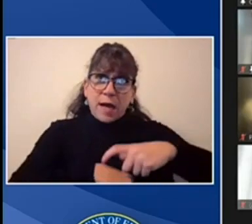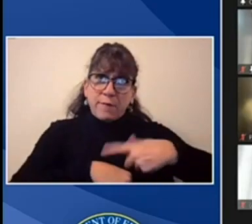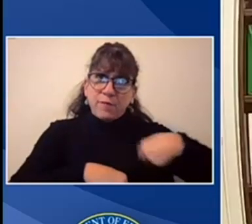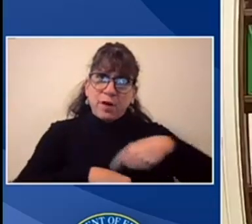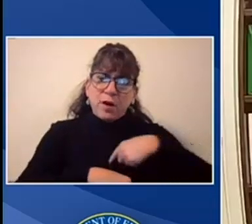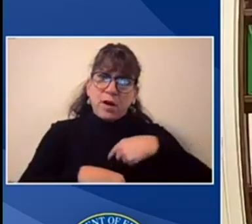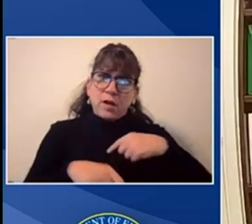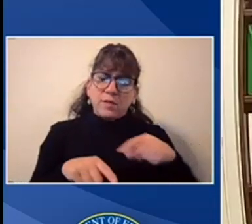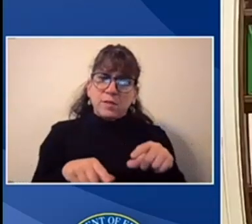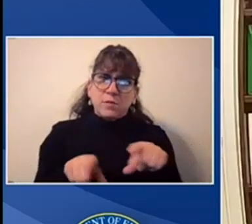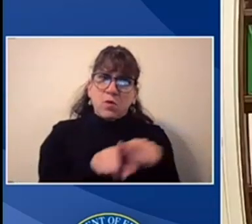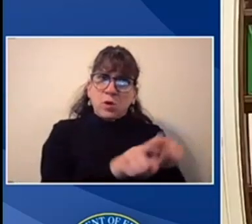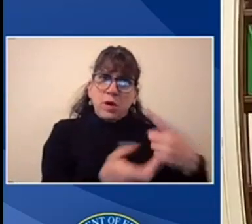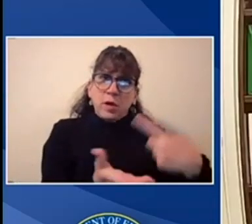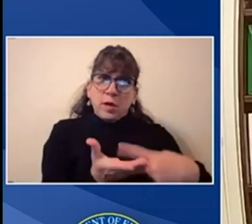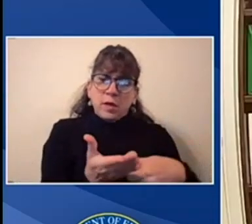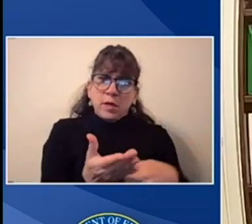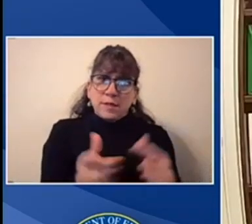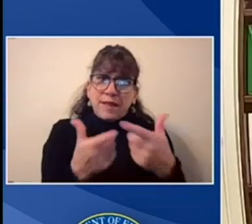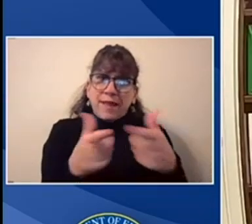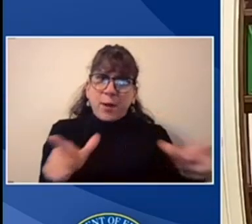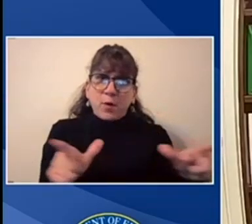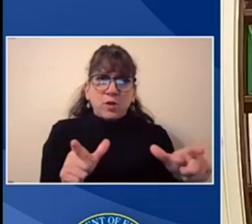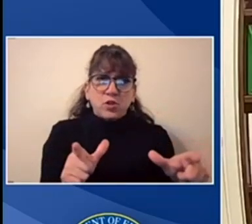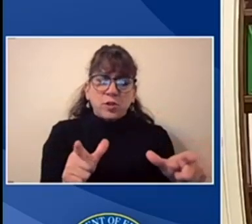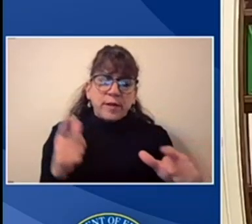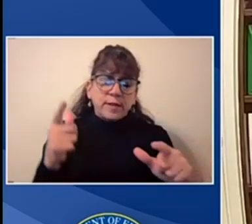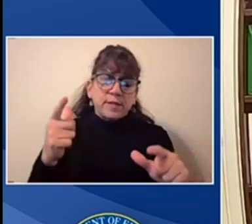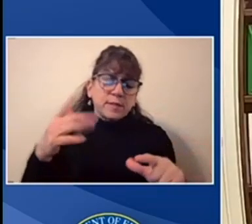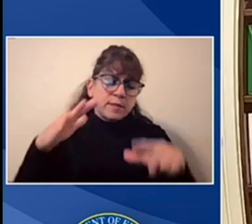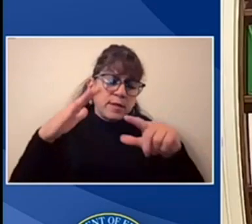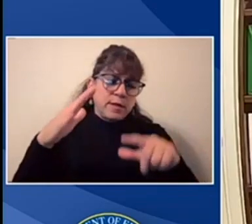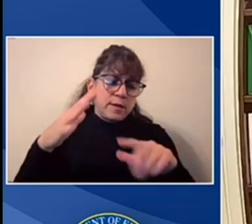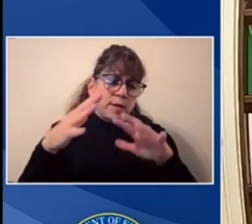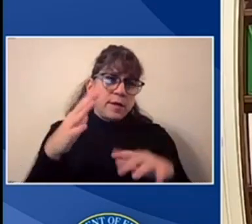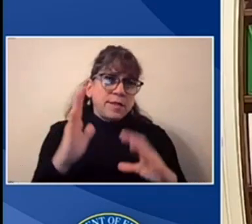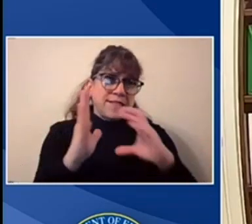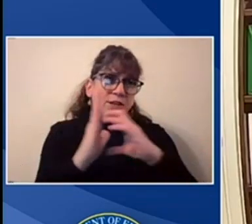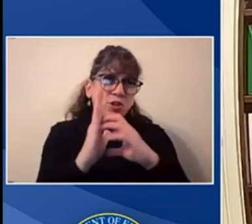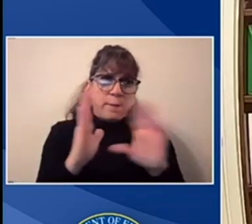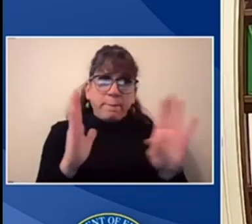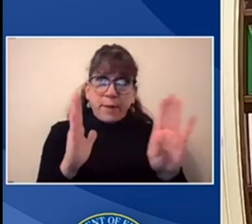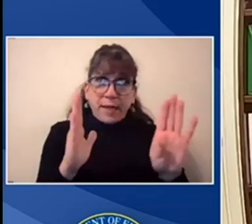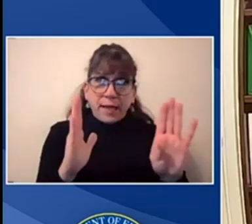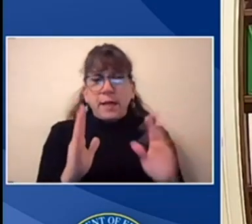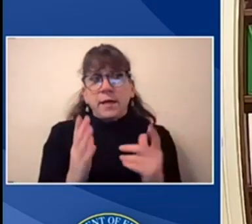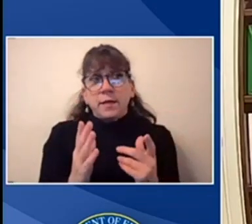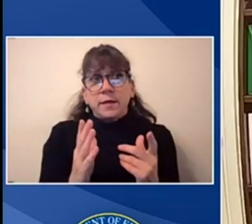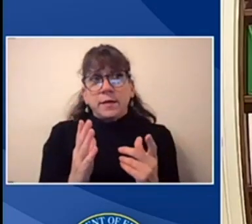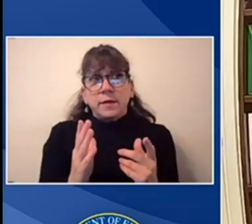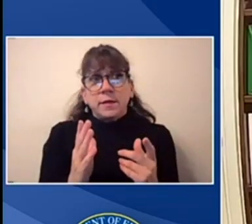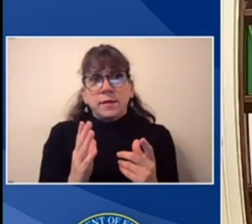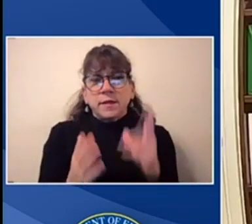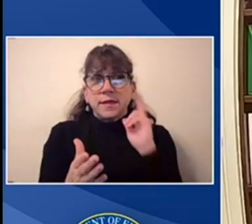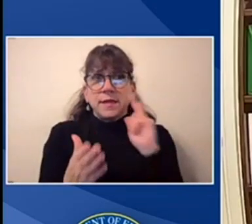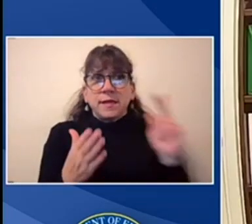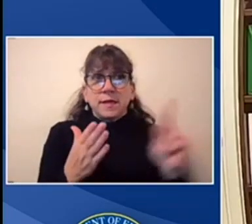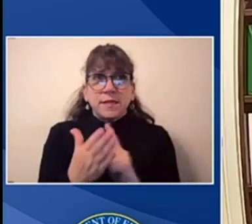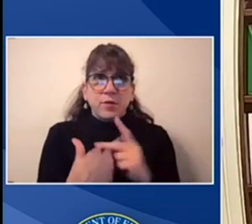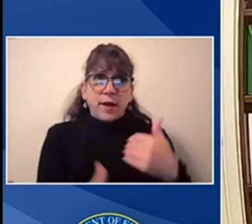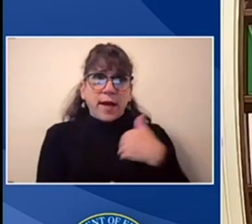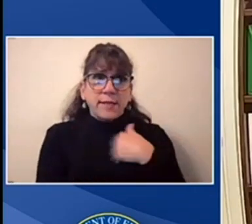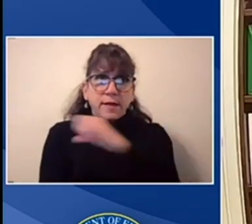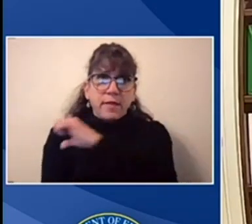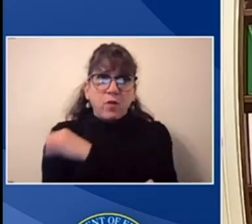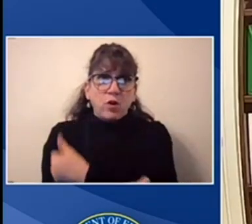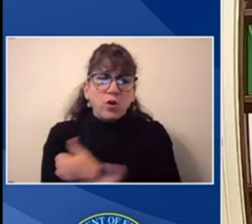discuss language that's further along here, like in Section D, where give the secretary the authority